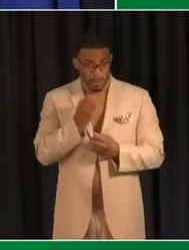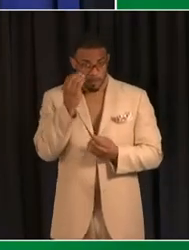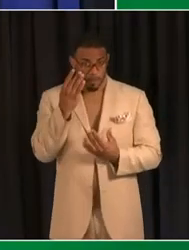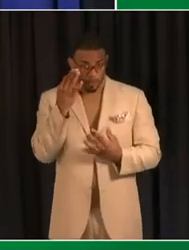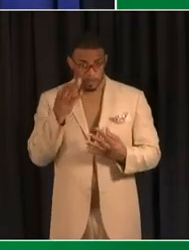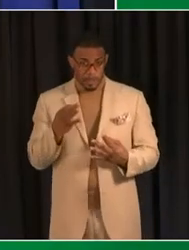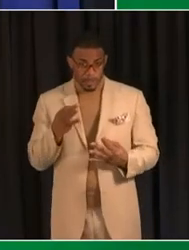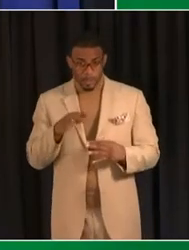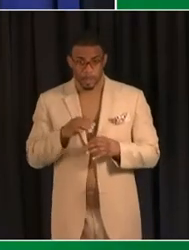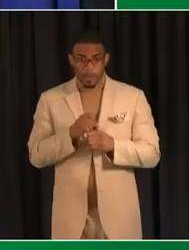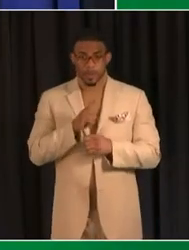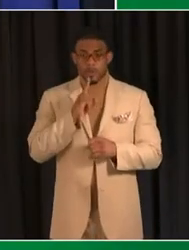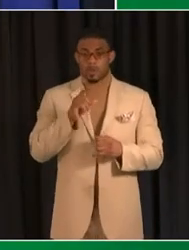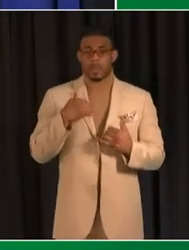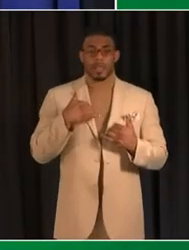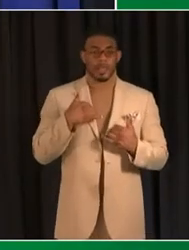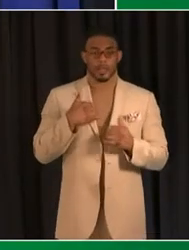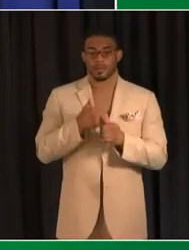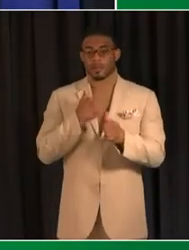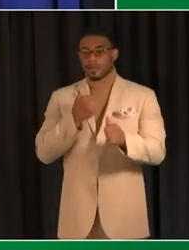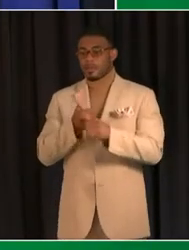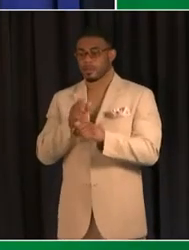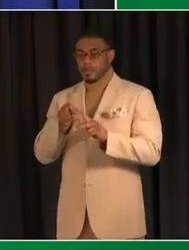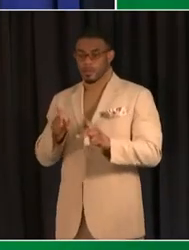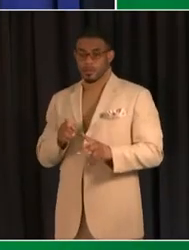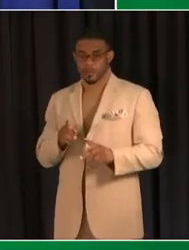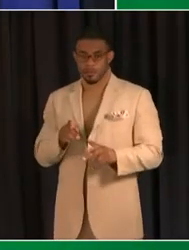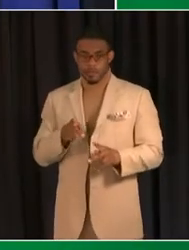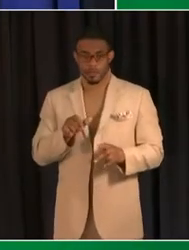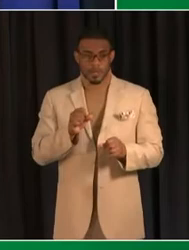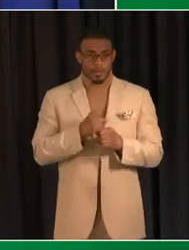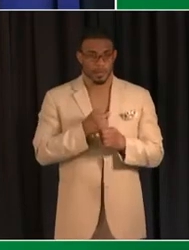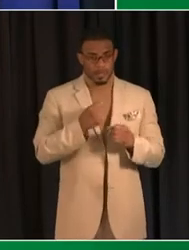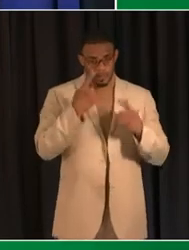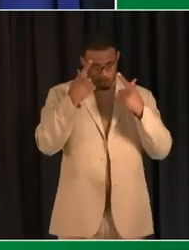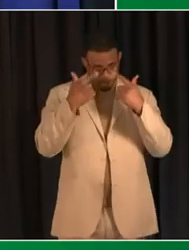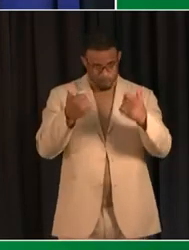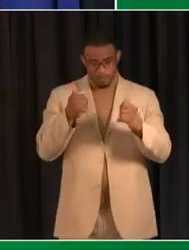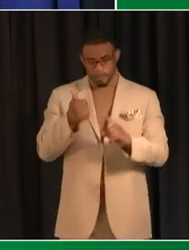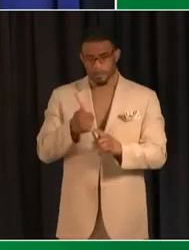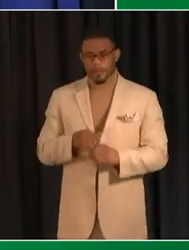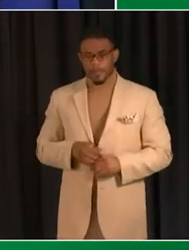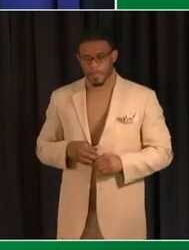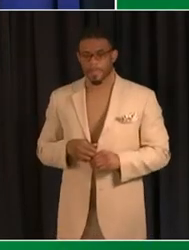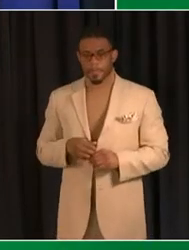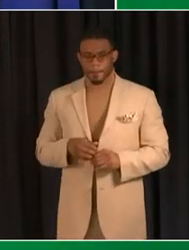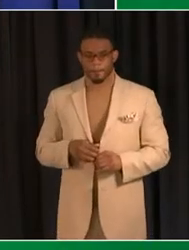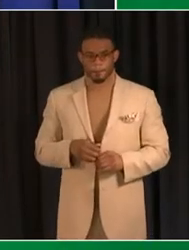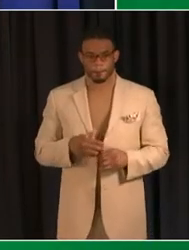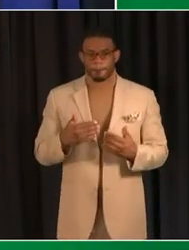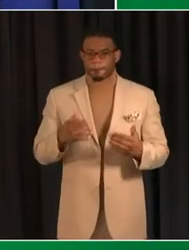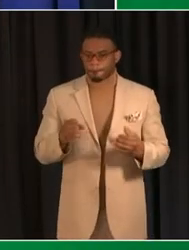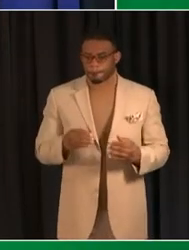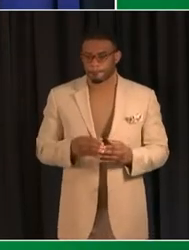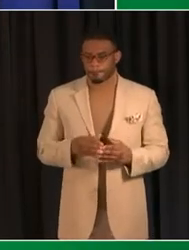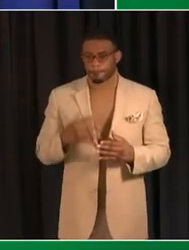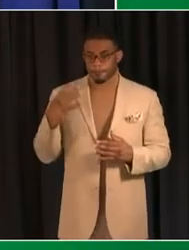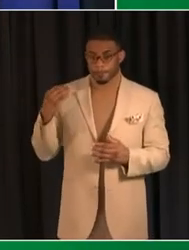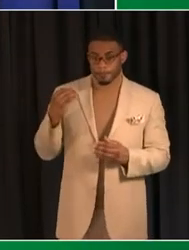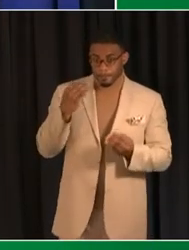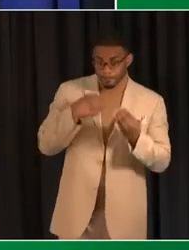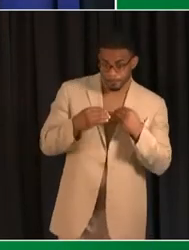want to make an informed decision on making sure that you have distance from that person, that they can make that educated choice.